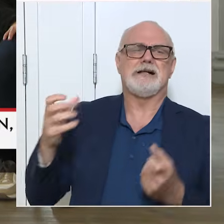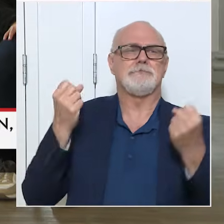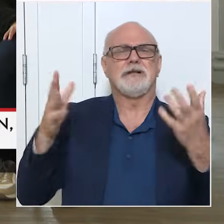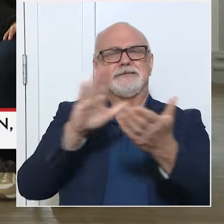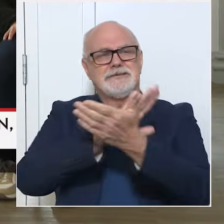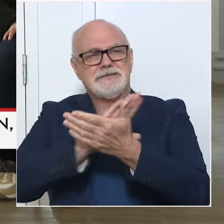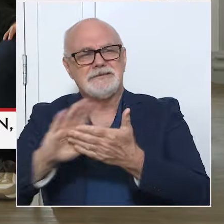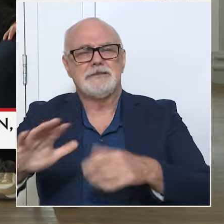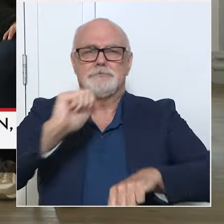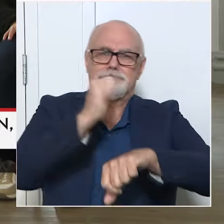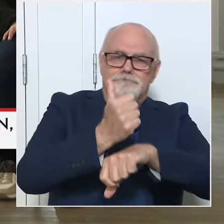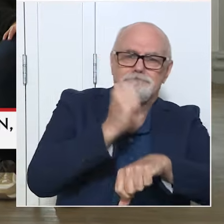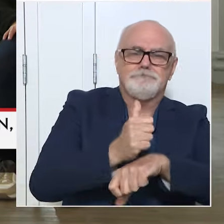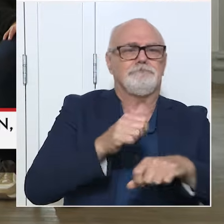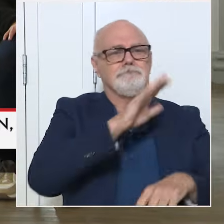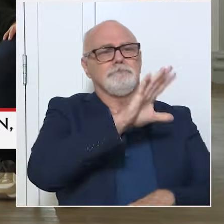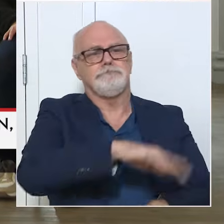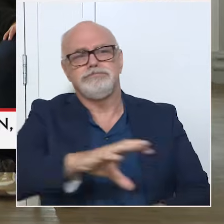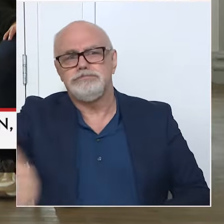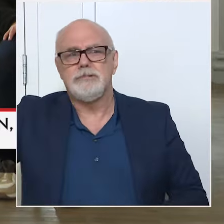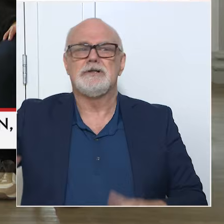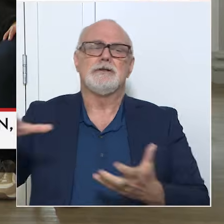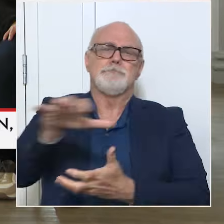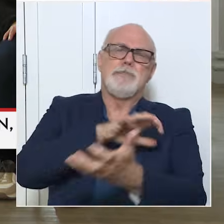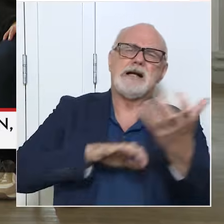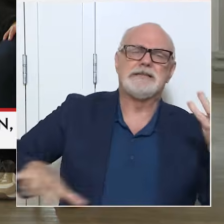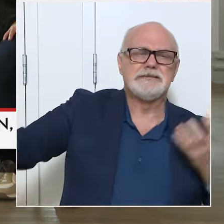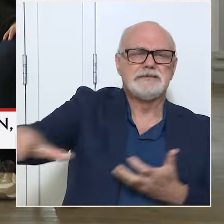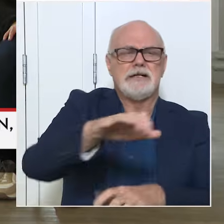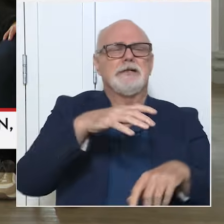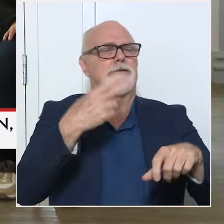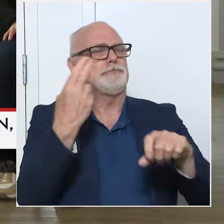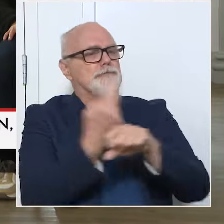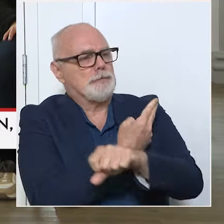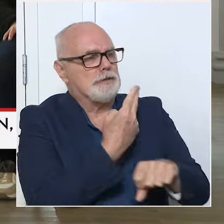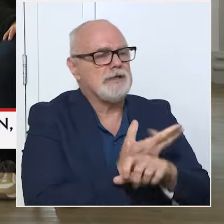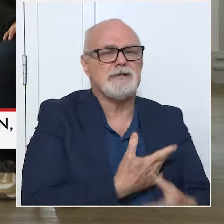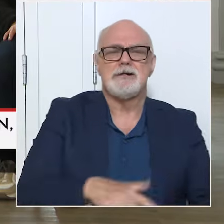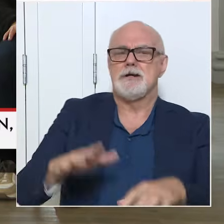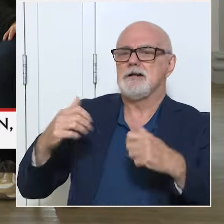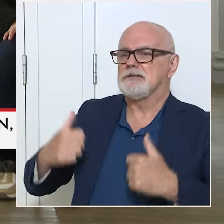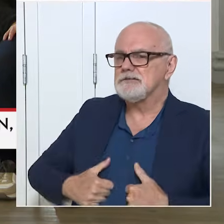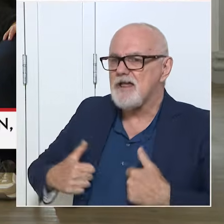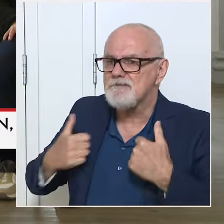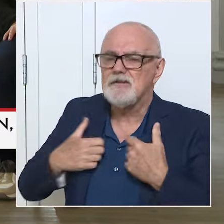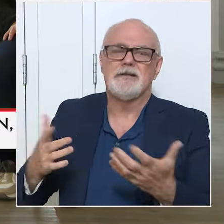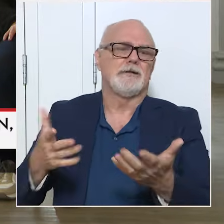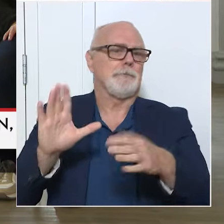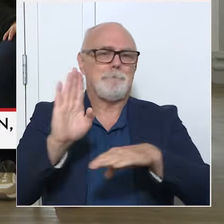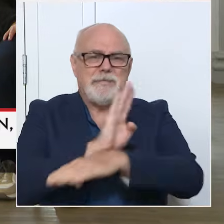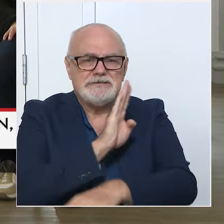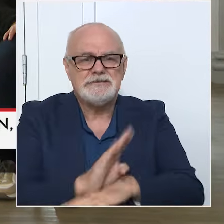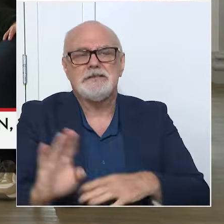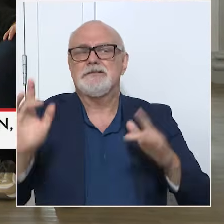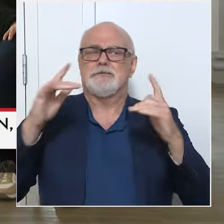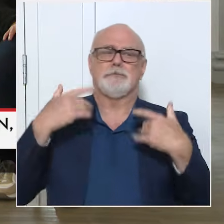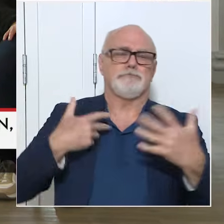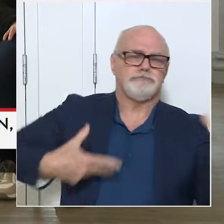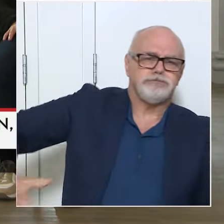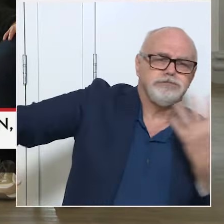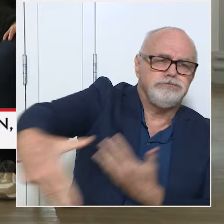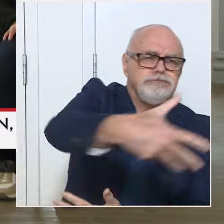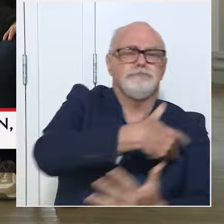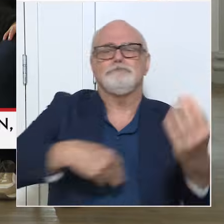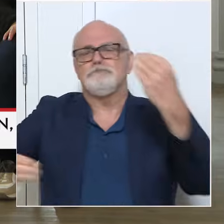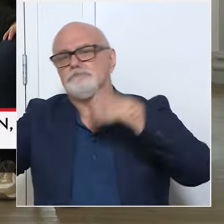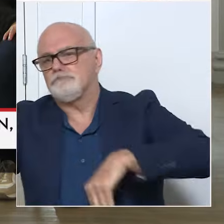that makes it so dynamic to not just work here, but also to live here and to go out after work and commune with each other. That is